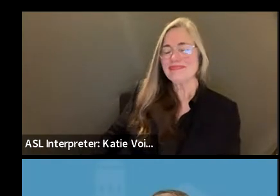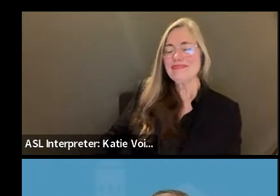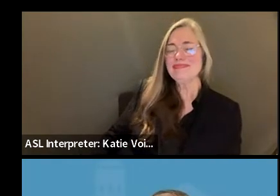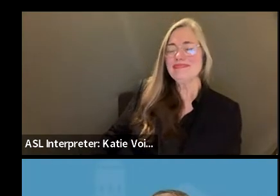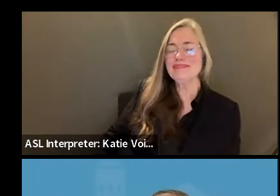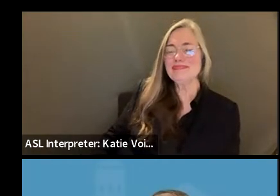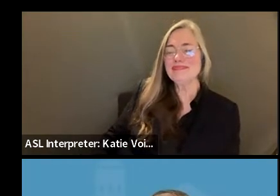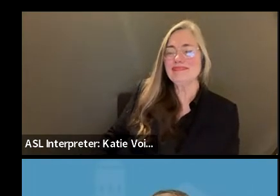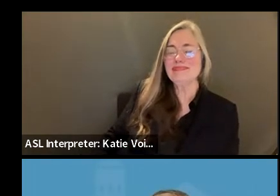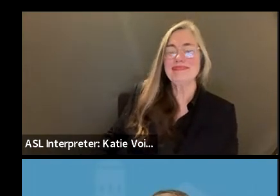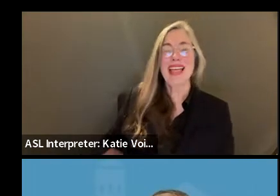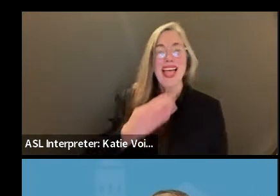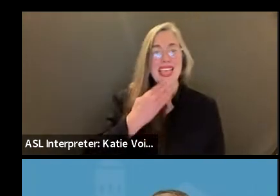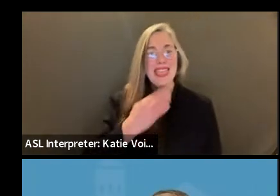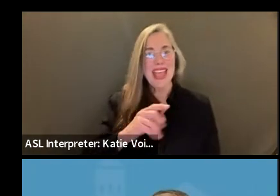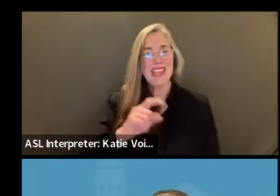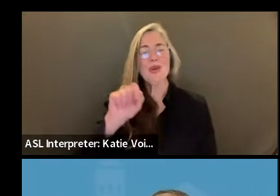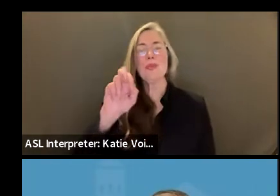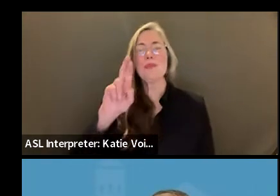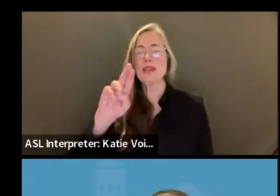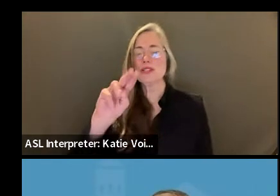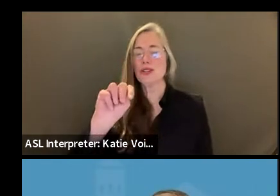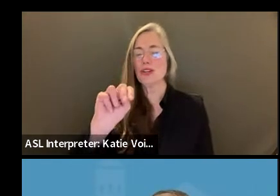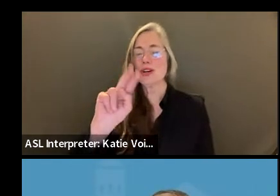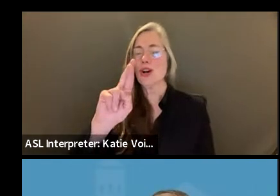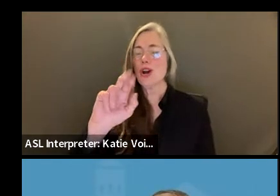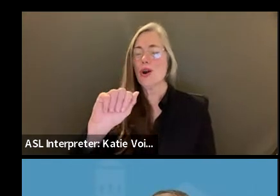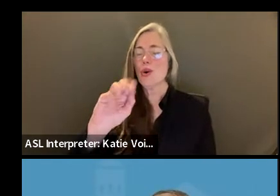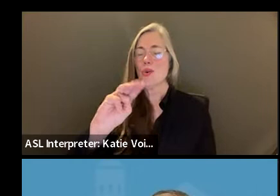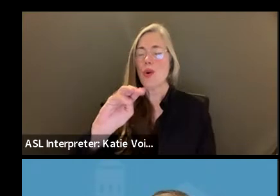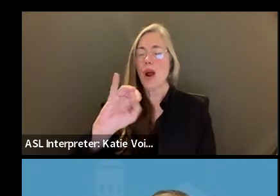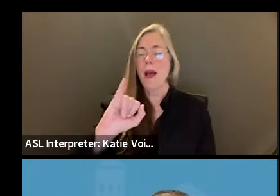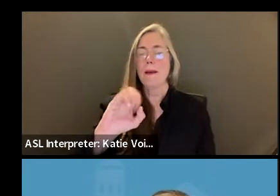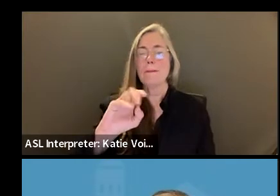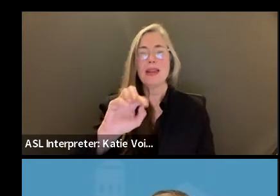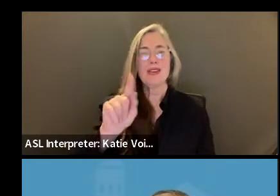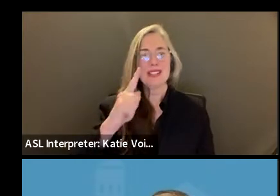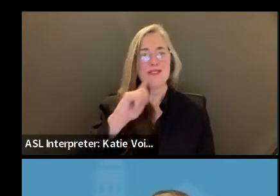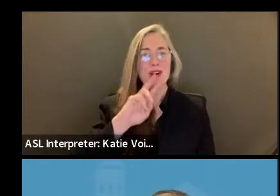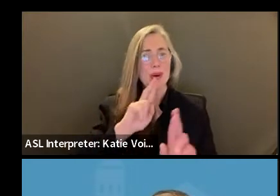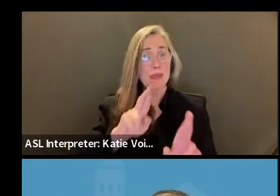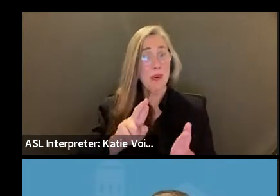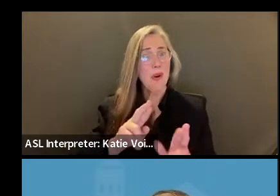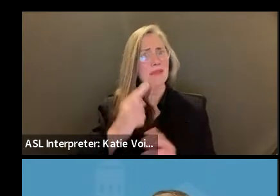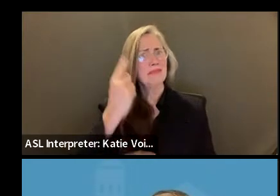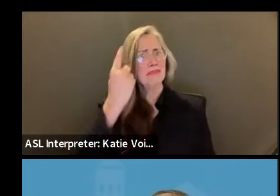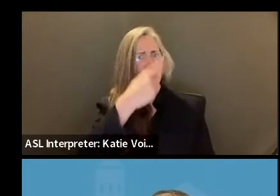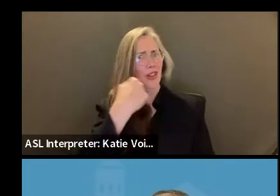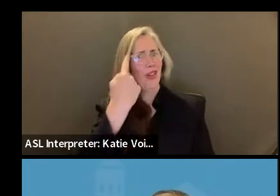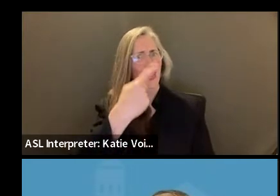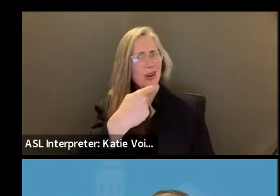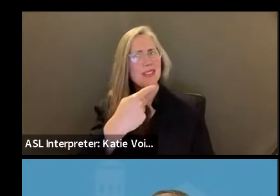report. It does look promising. So is there any public comment request on this item?